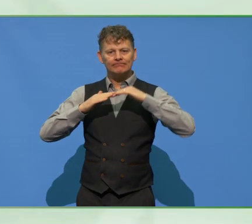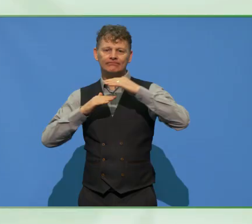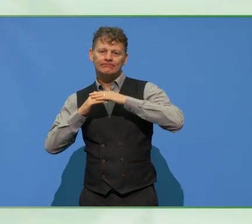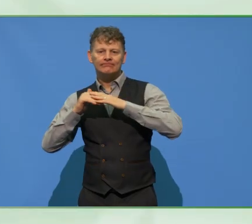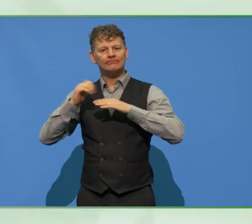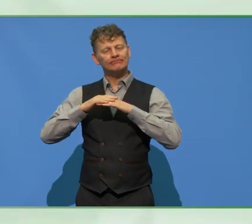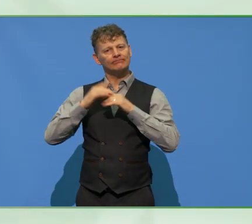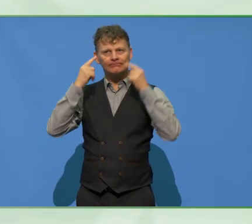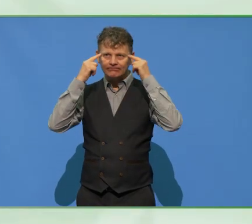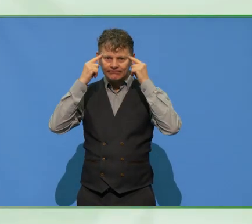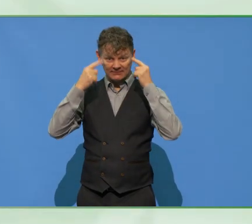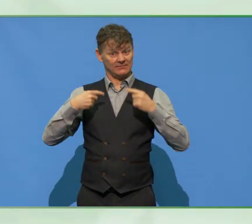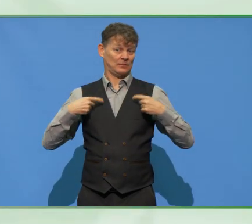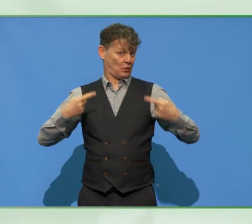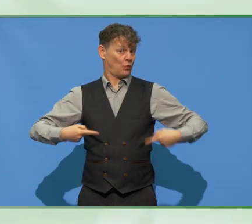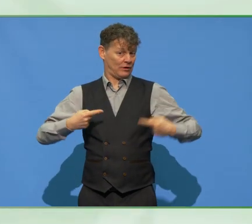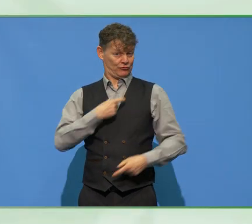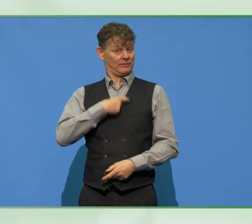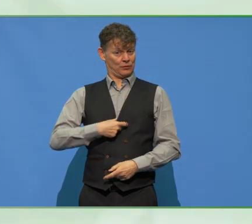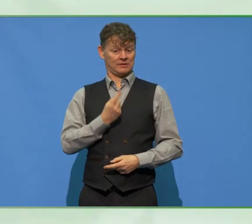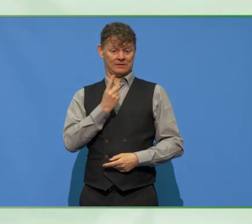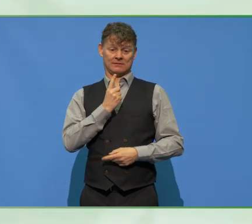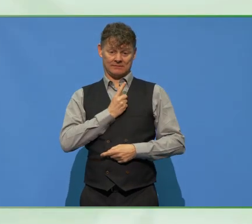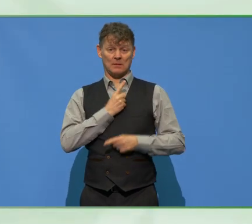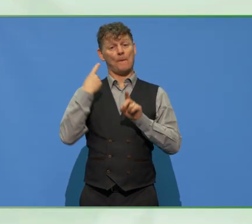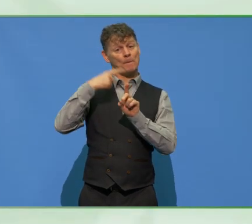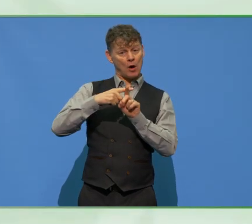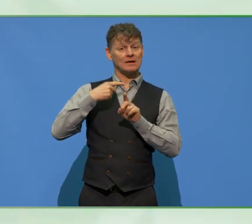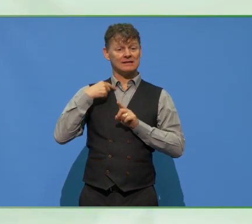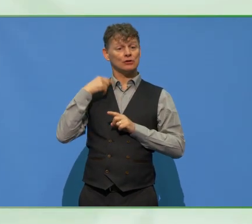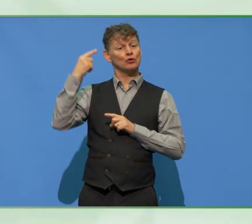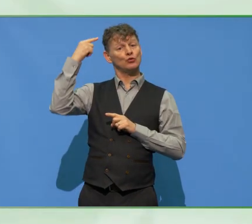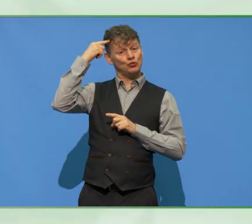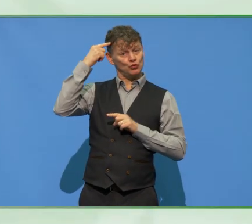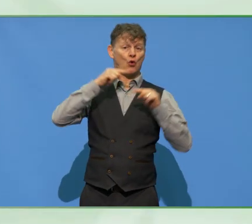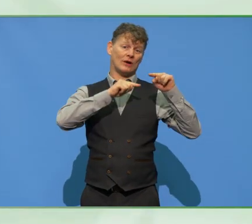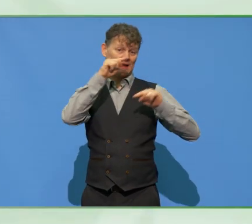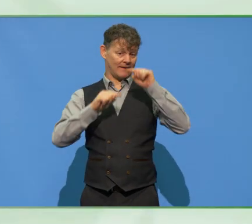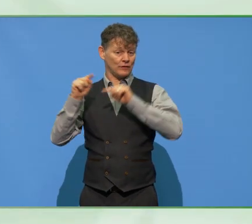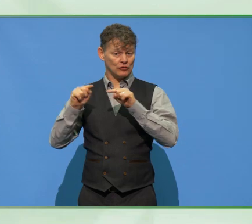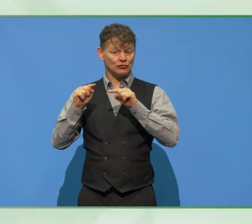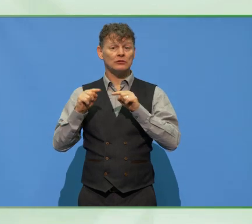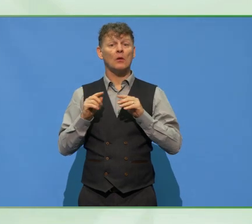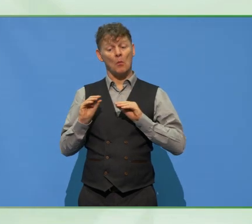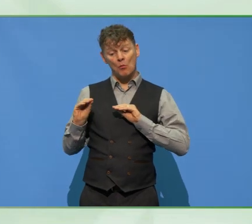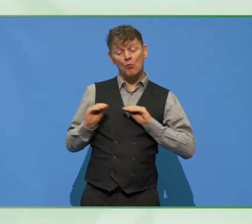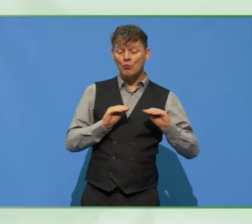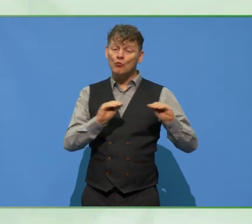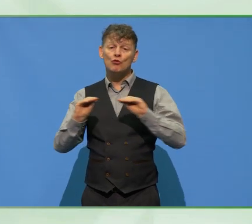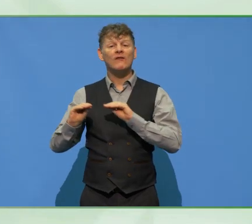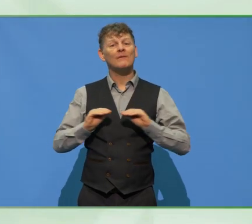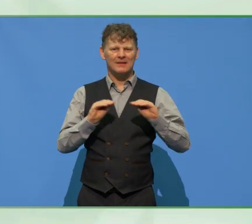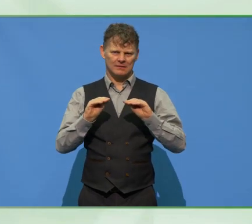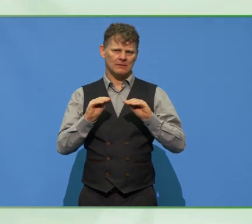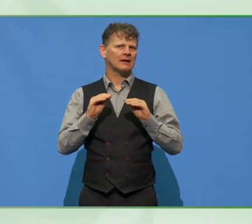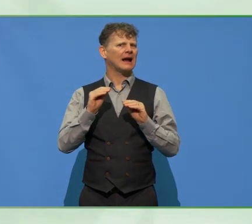as a neurodivergent woman, movement deeply matters to me. Not as an aesthetic, but as